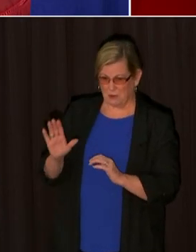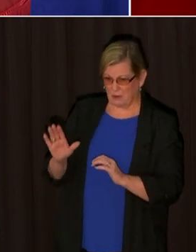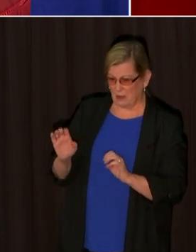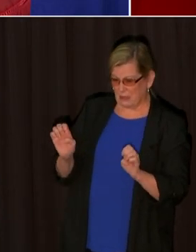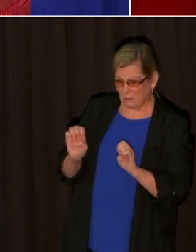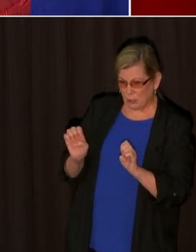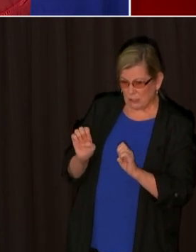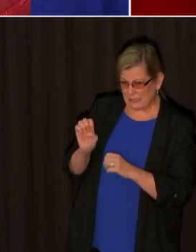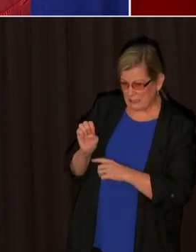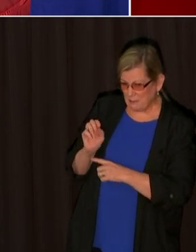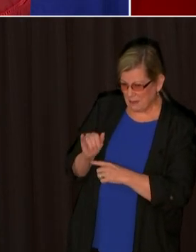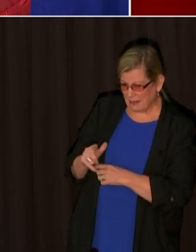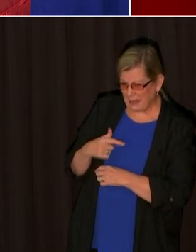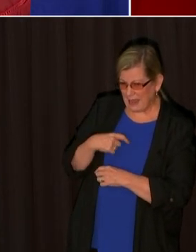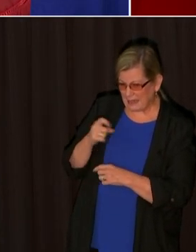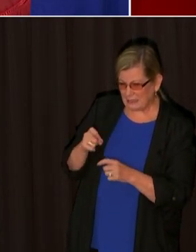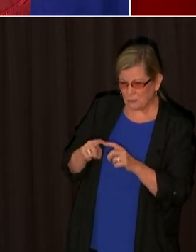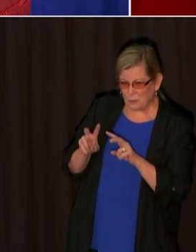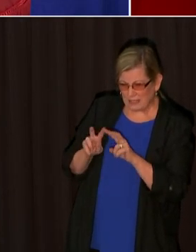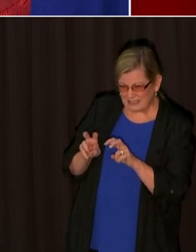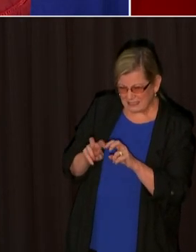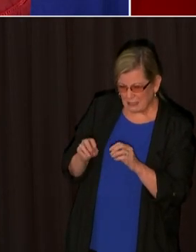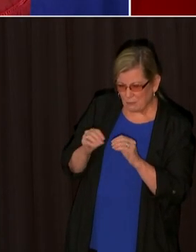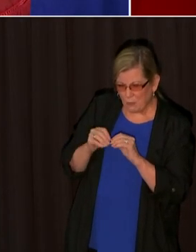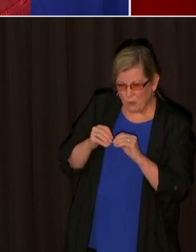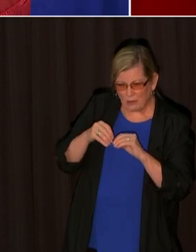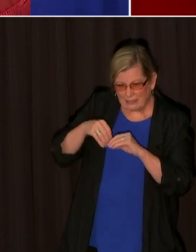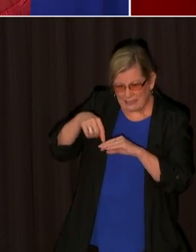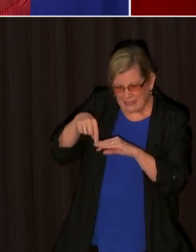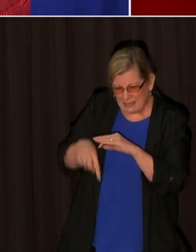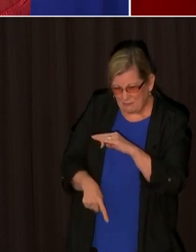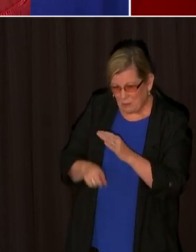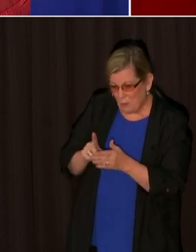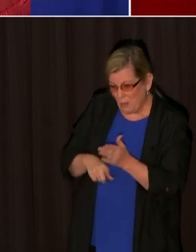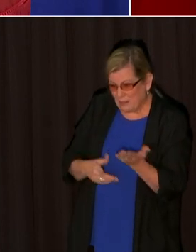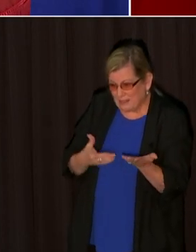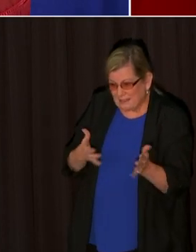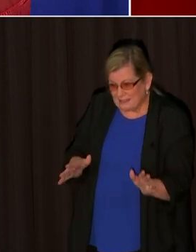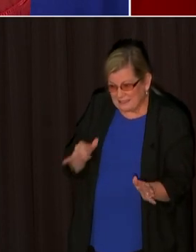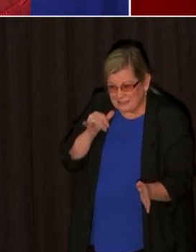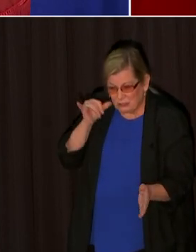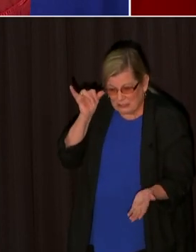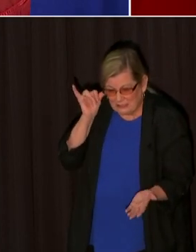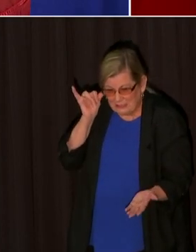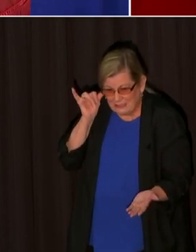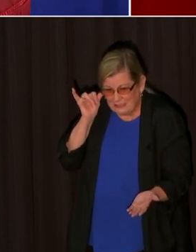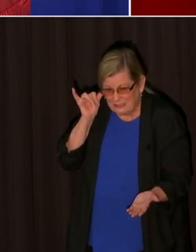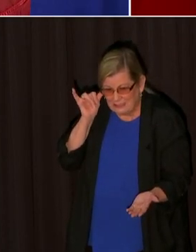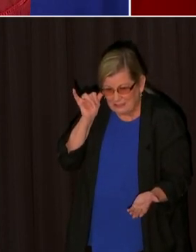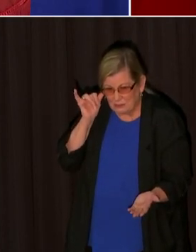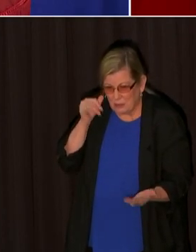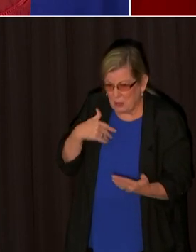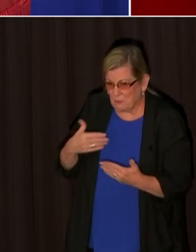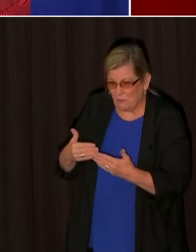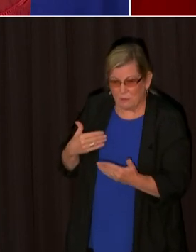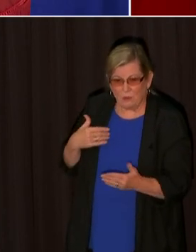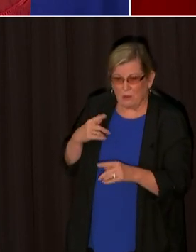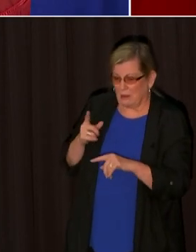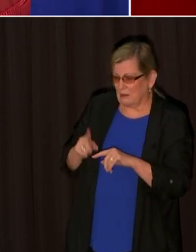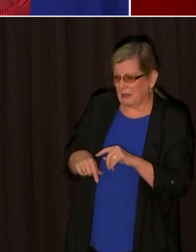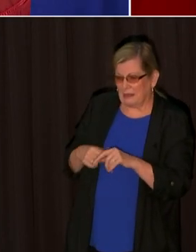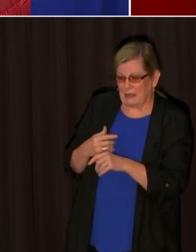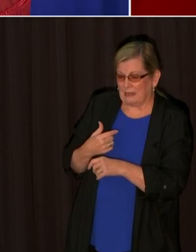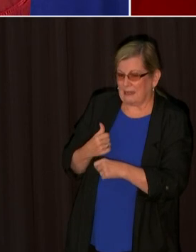to look at exactly what they did yesterday before I can comment on